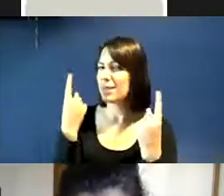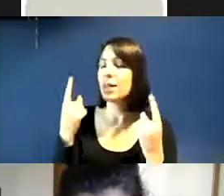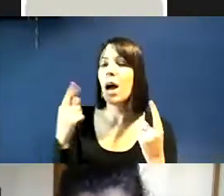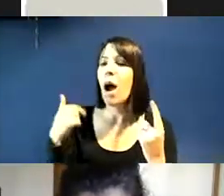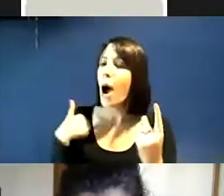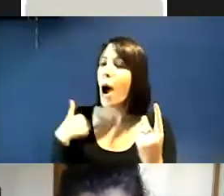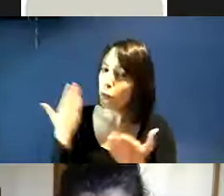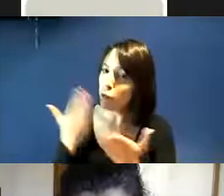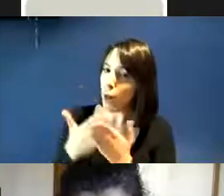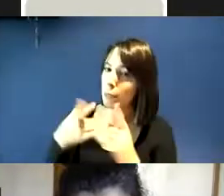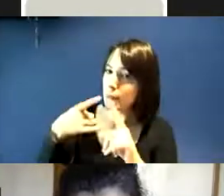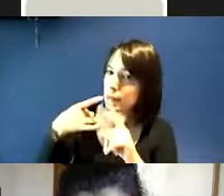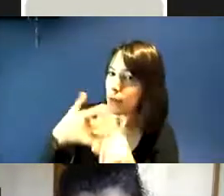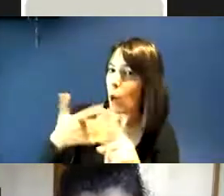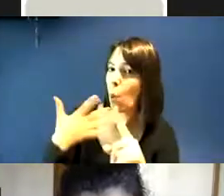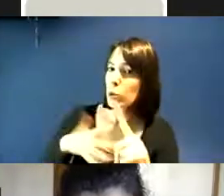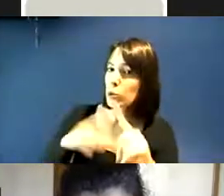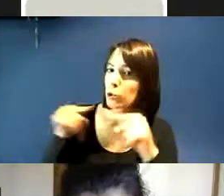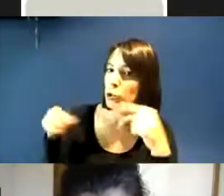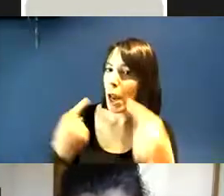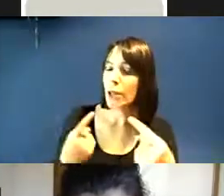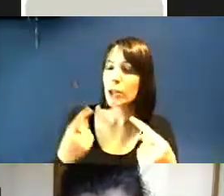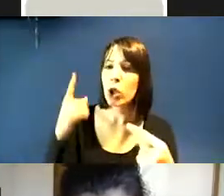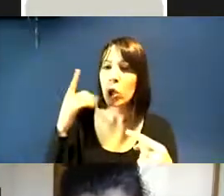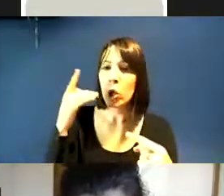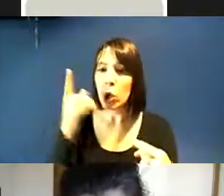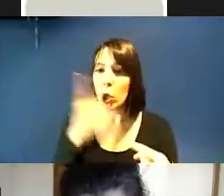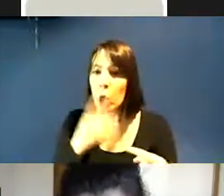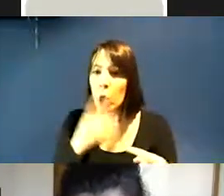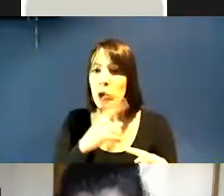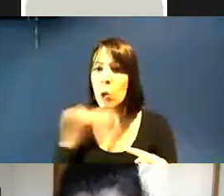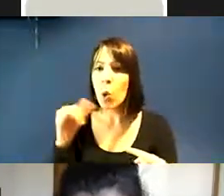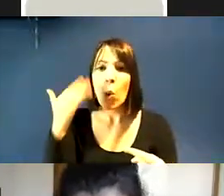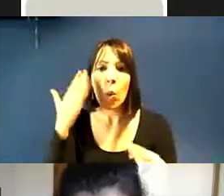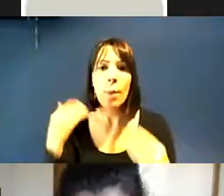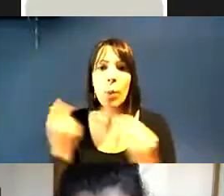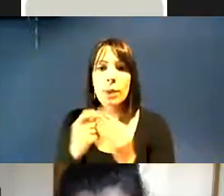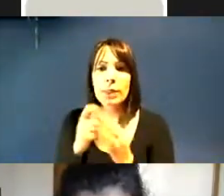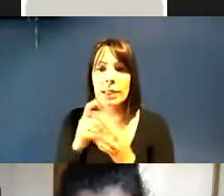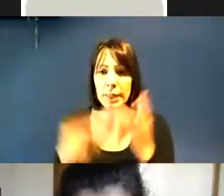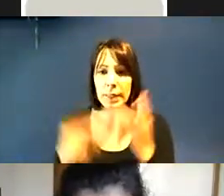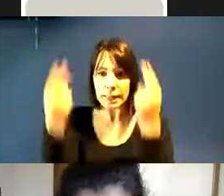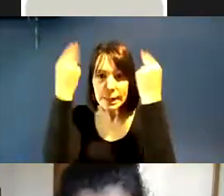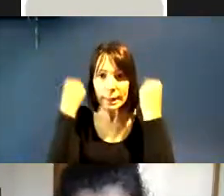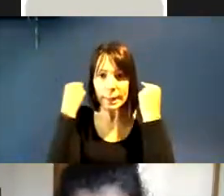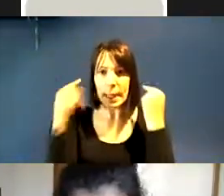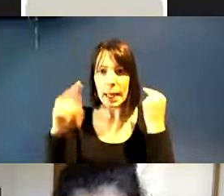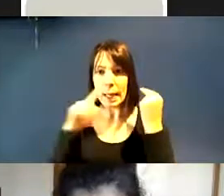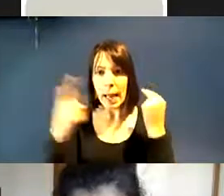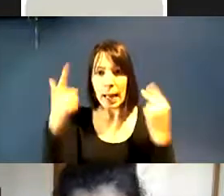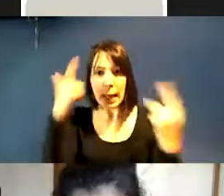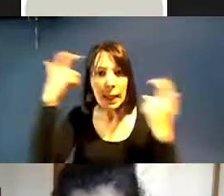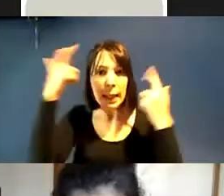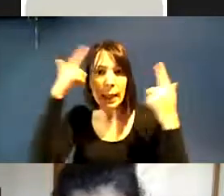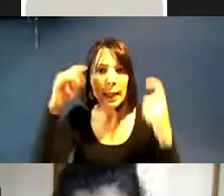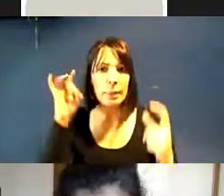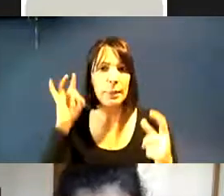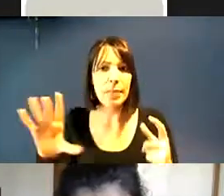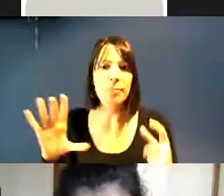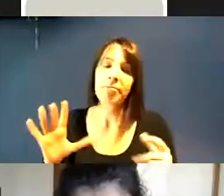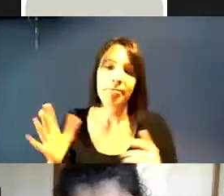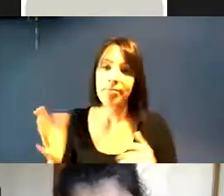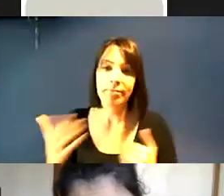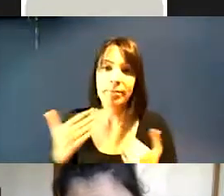challenge the stereotype that girls and women with disability are passive and don't have ideas. Thank you.